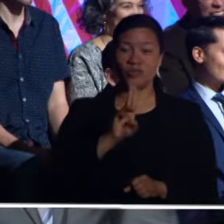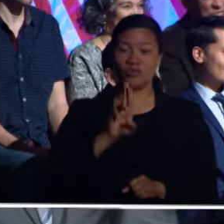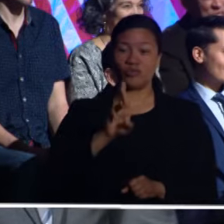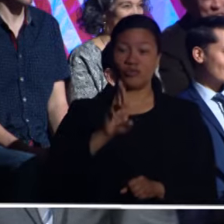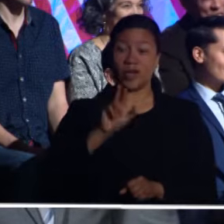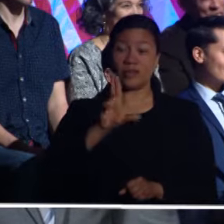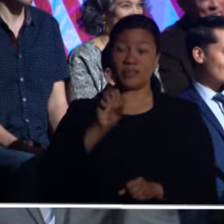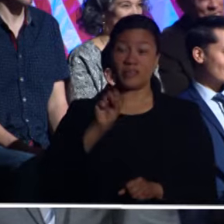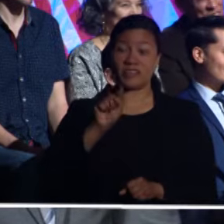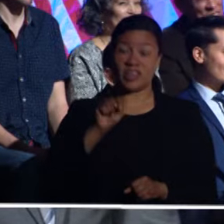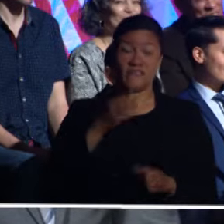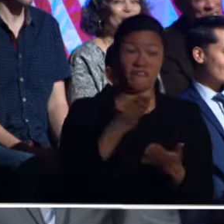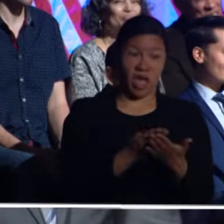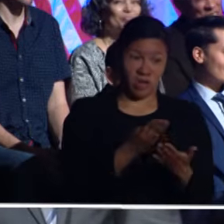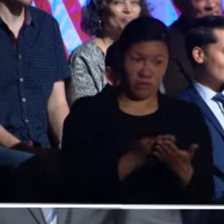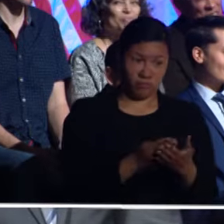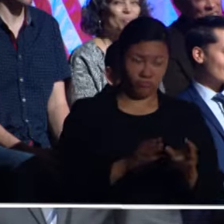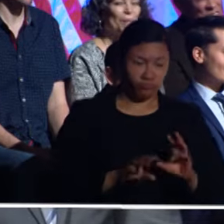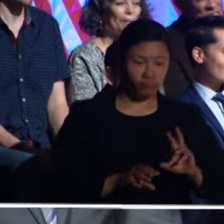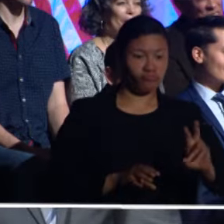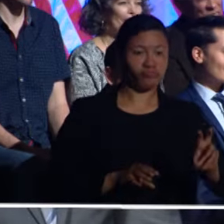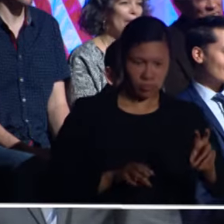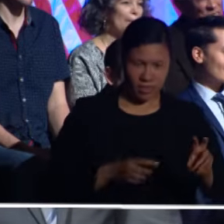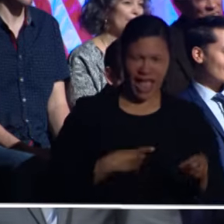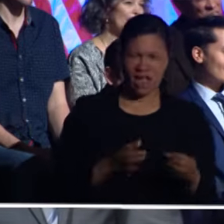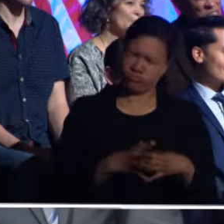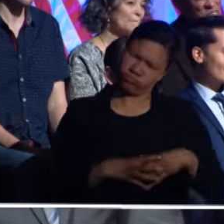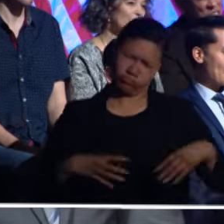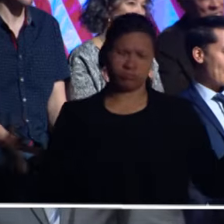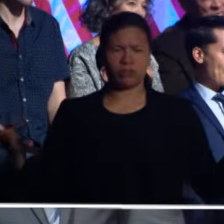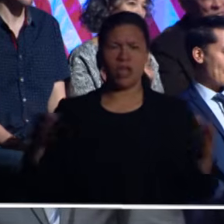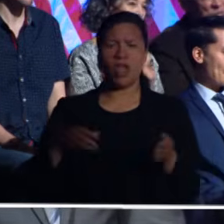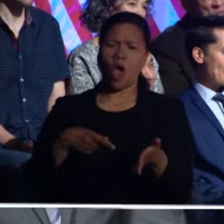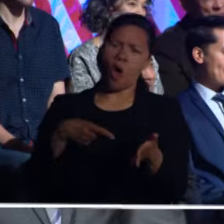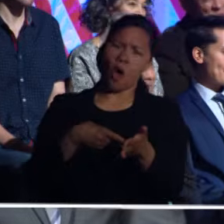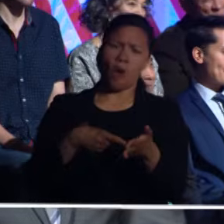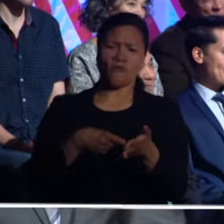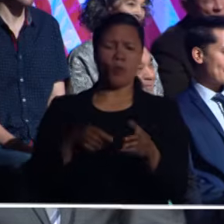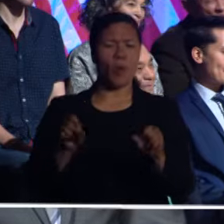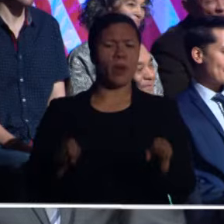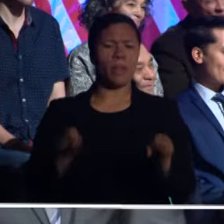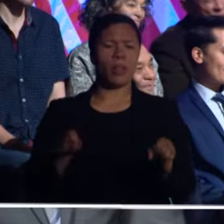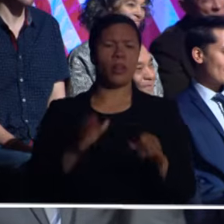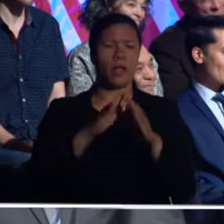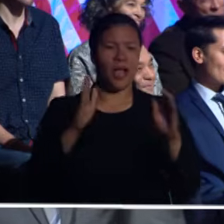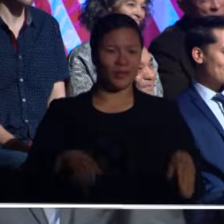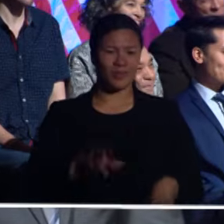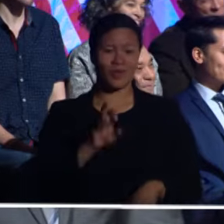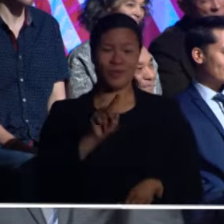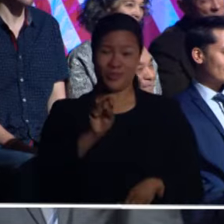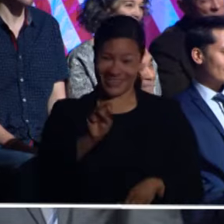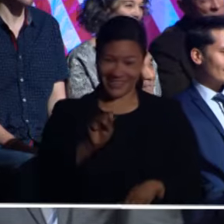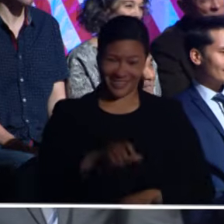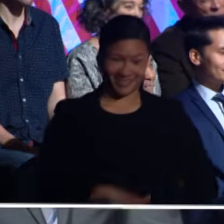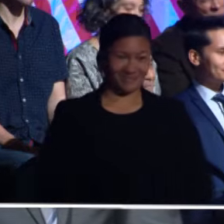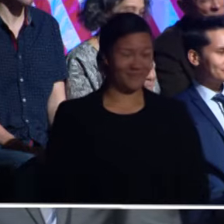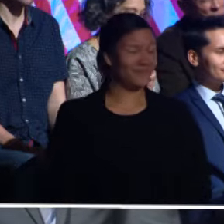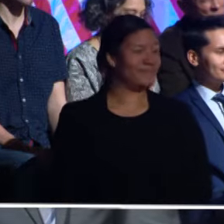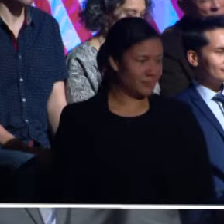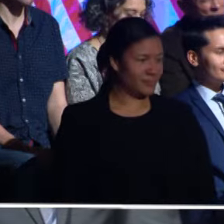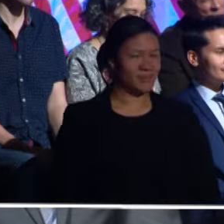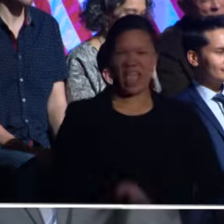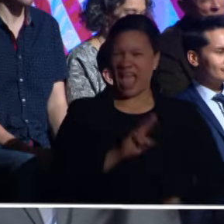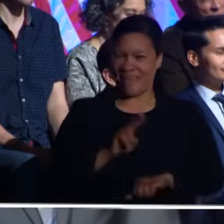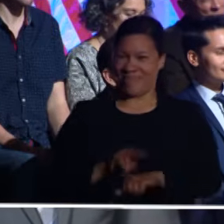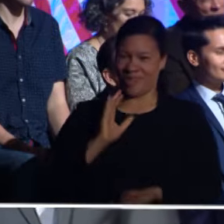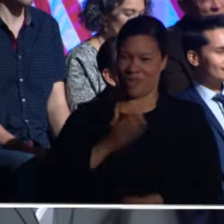an unparalleled number of affordable housing units into the pipeline. And of course, our youth remains